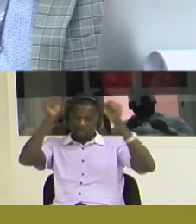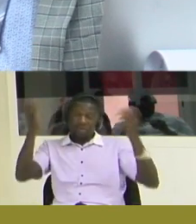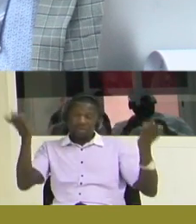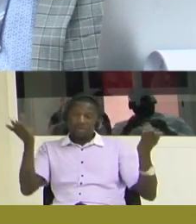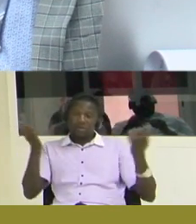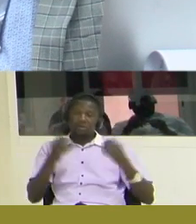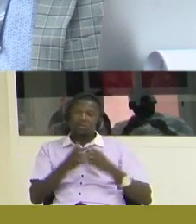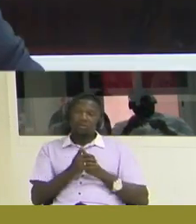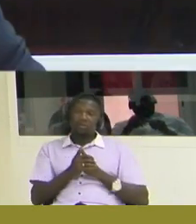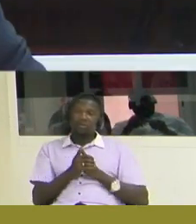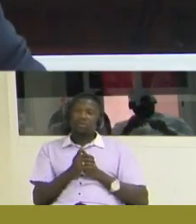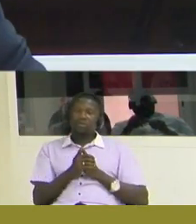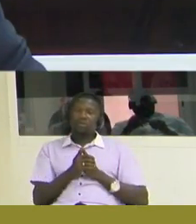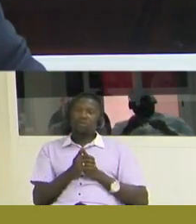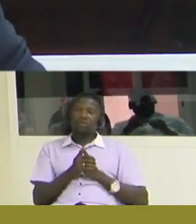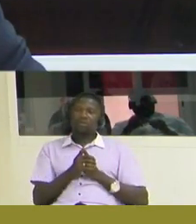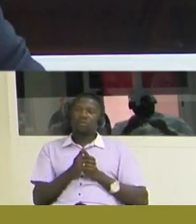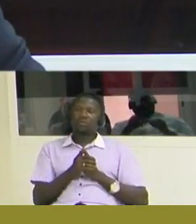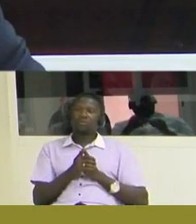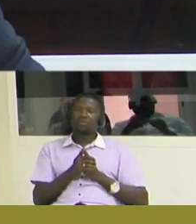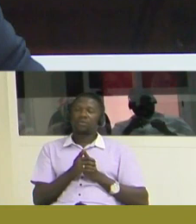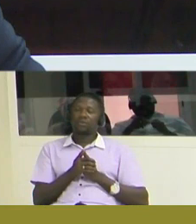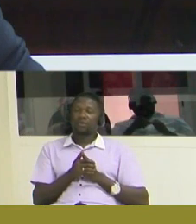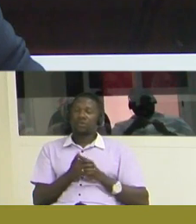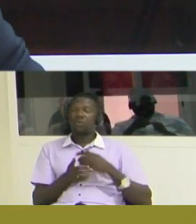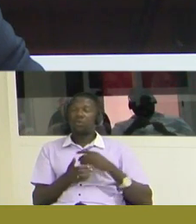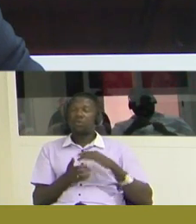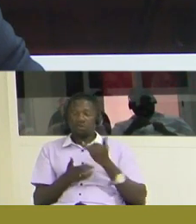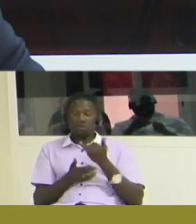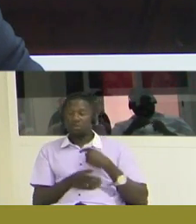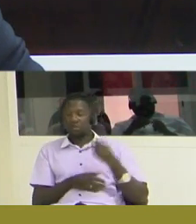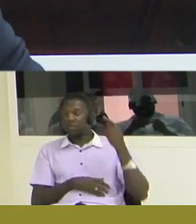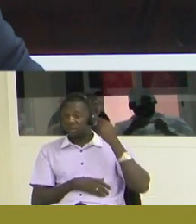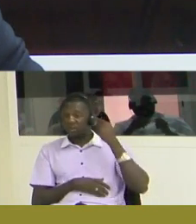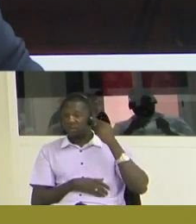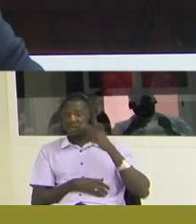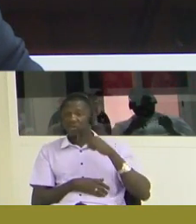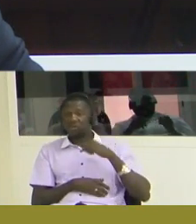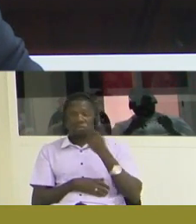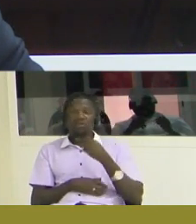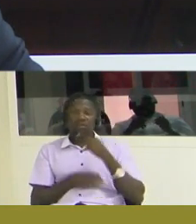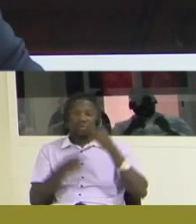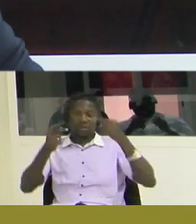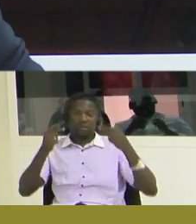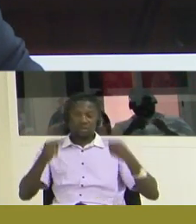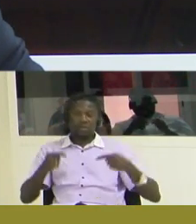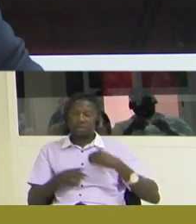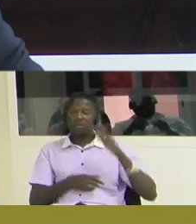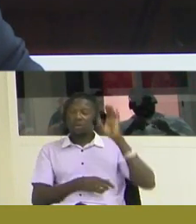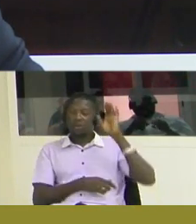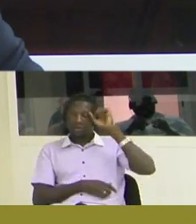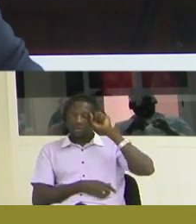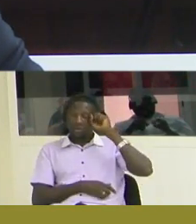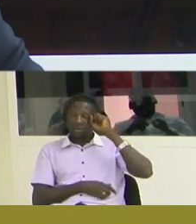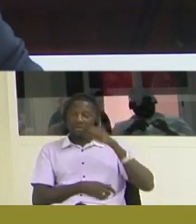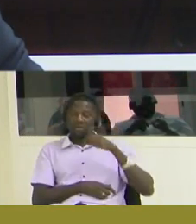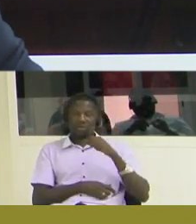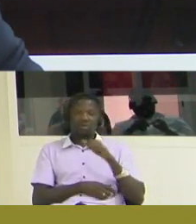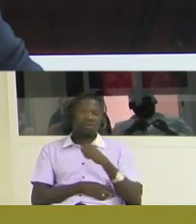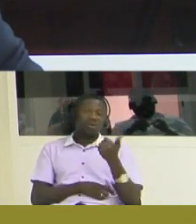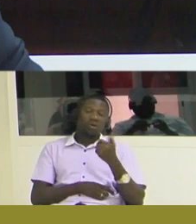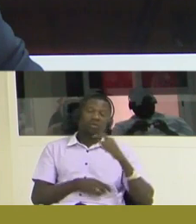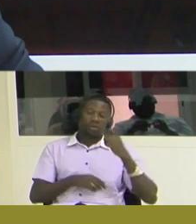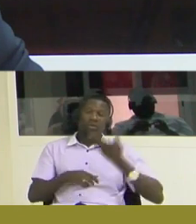that the case missing re well I did listen to some of their testimony and I understand that some of them were